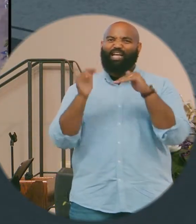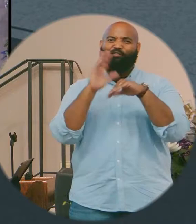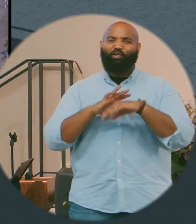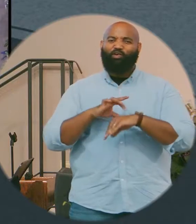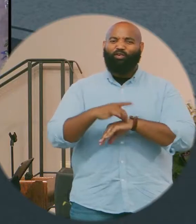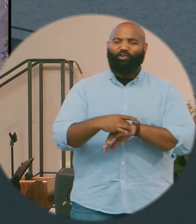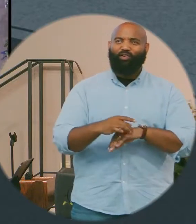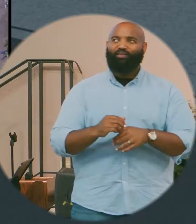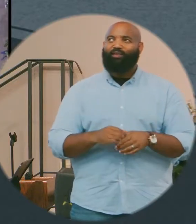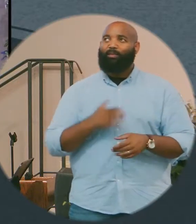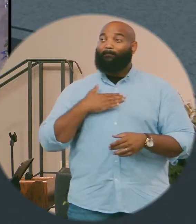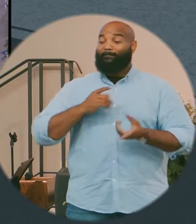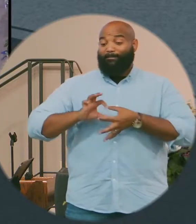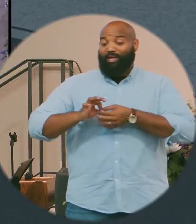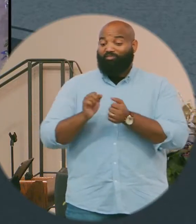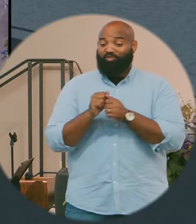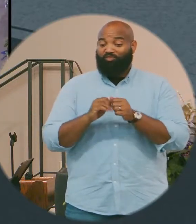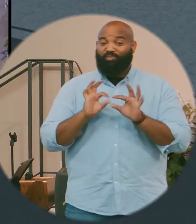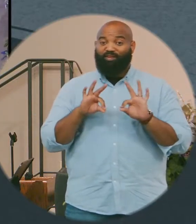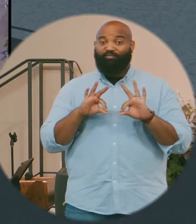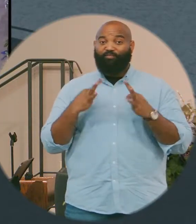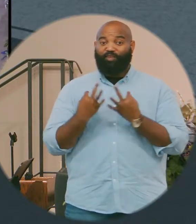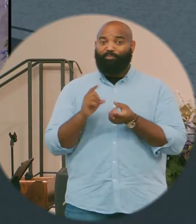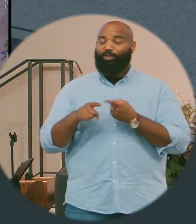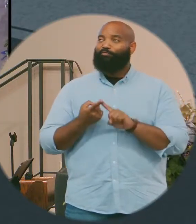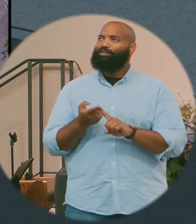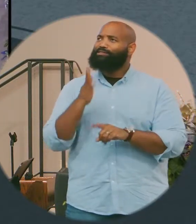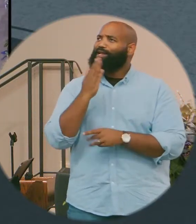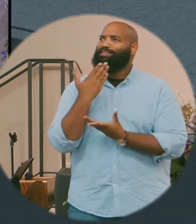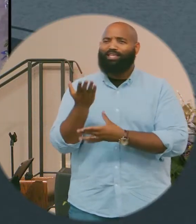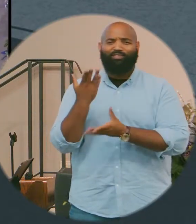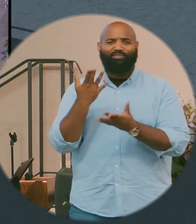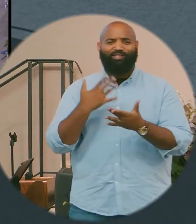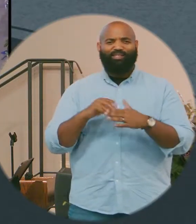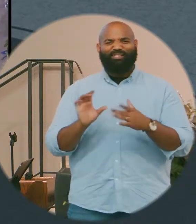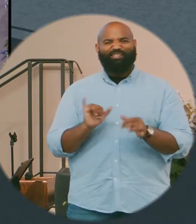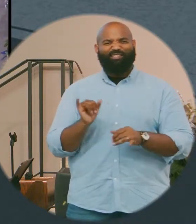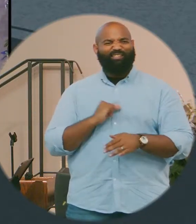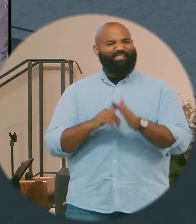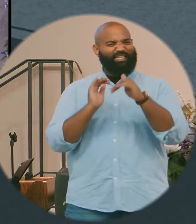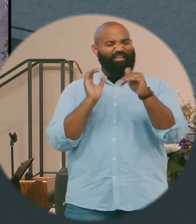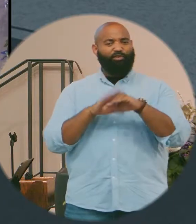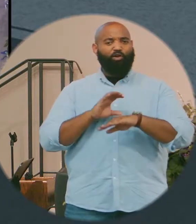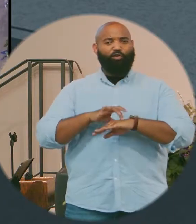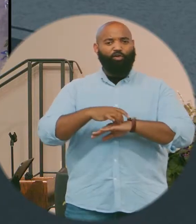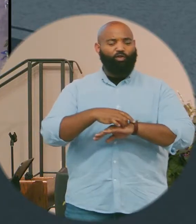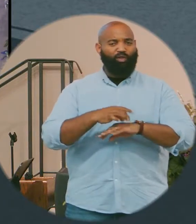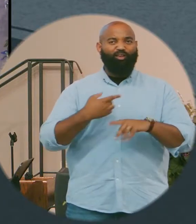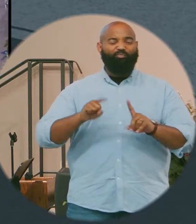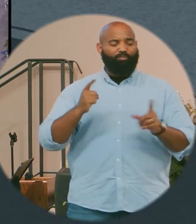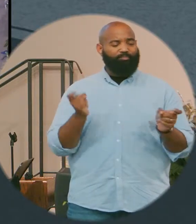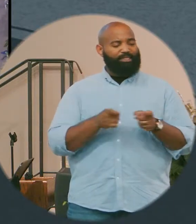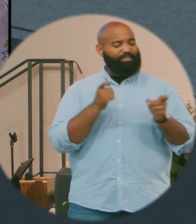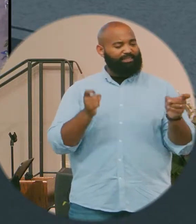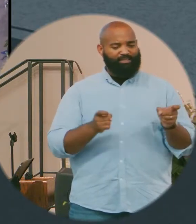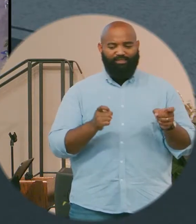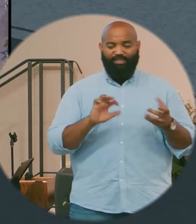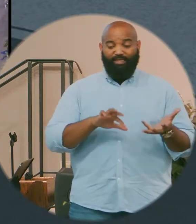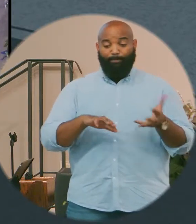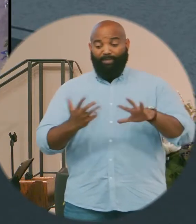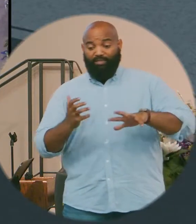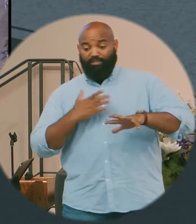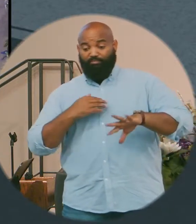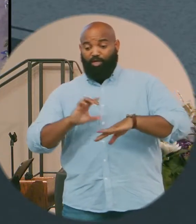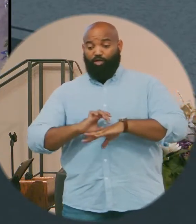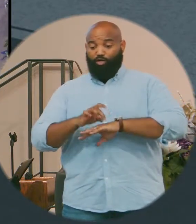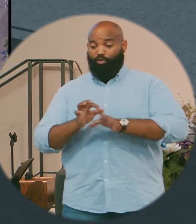have heaven every day. But sin separates us from God. Sin separates us from